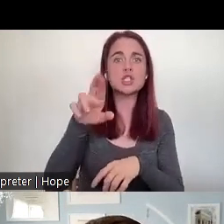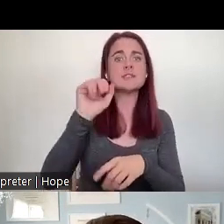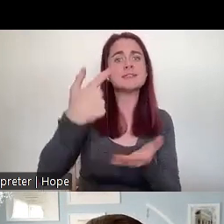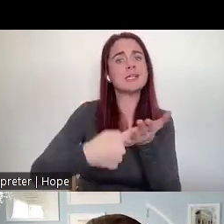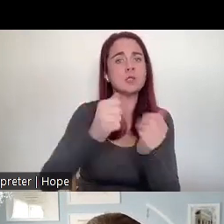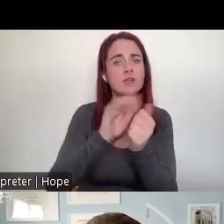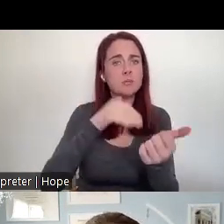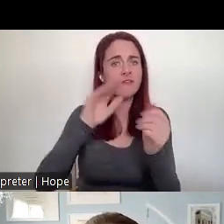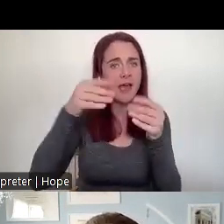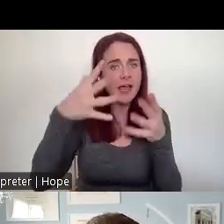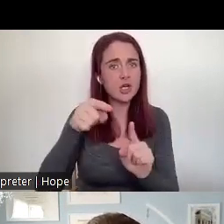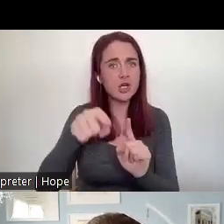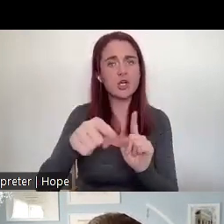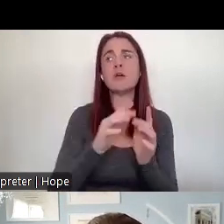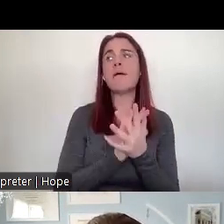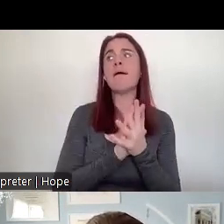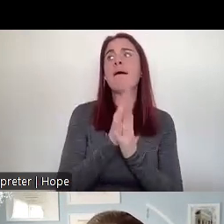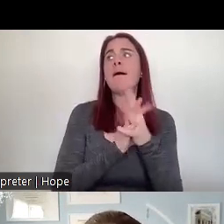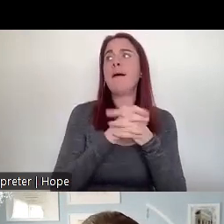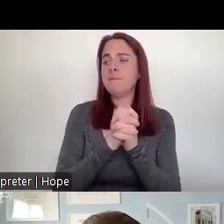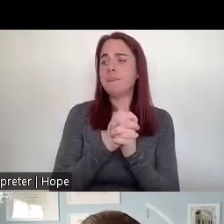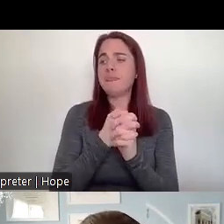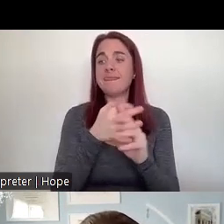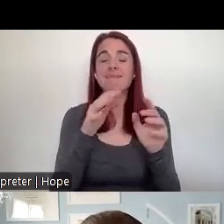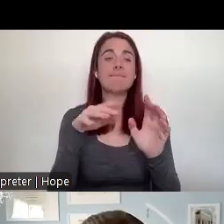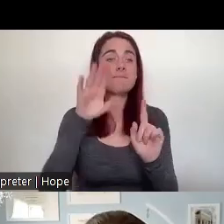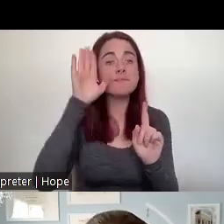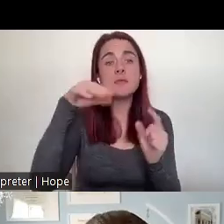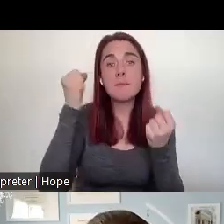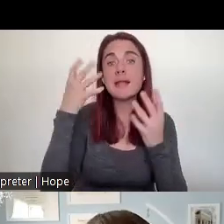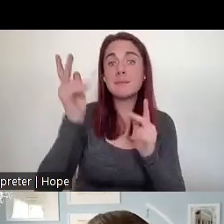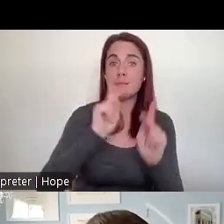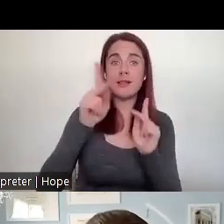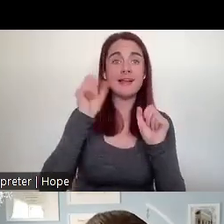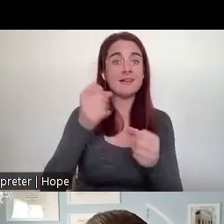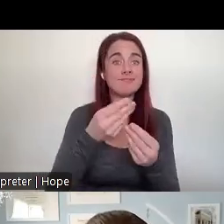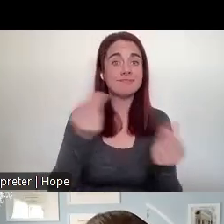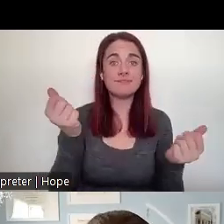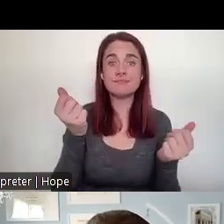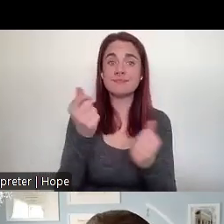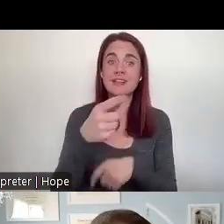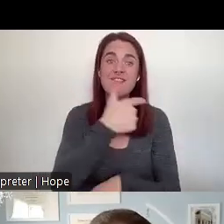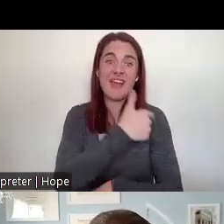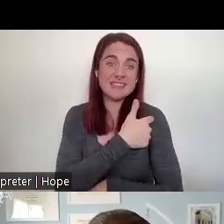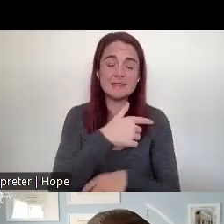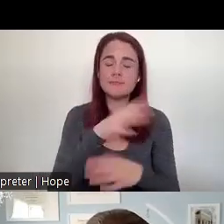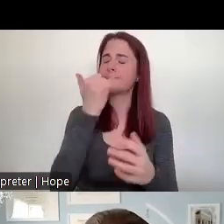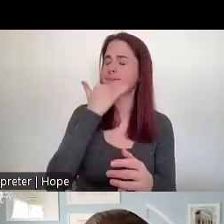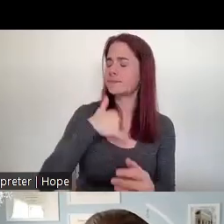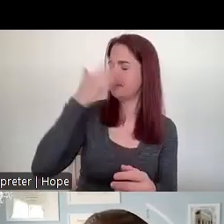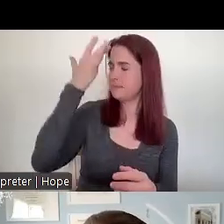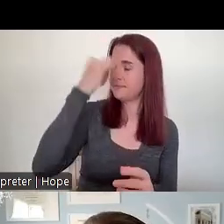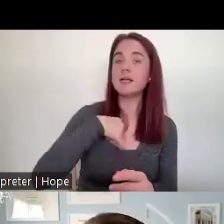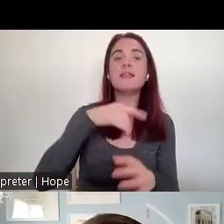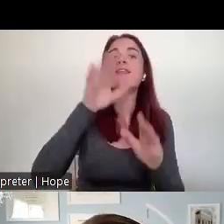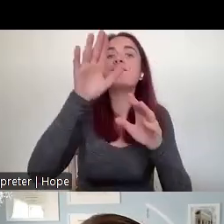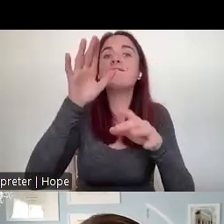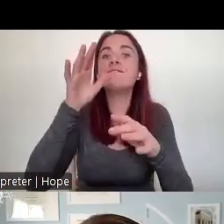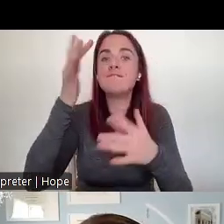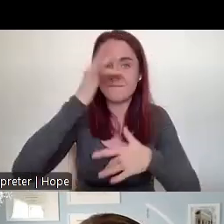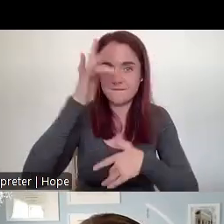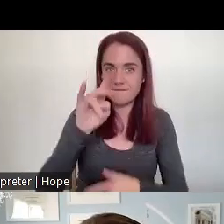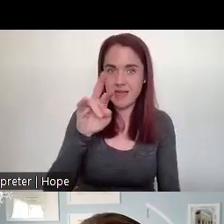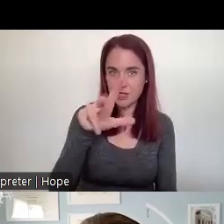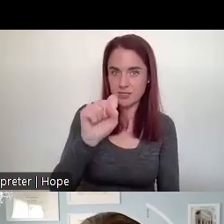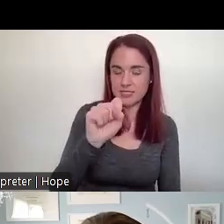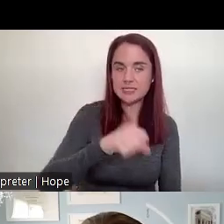things. And though many people can clear the vaccine, and as Dr. Stevens, or excuse me, the virus,